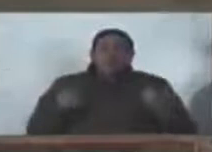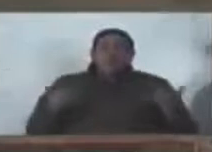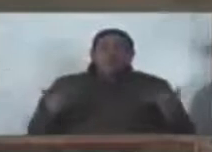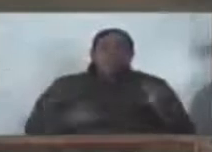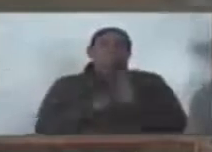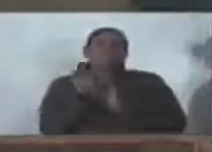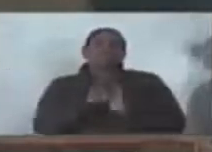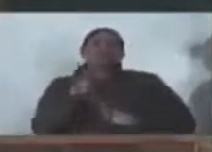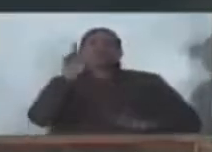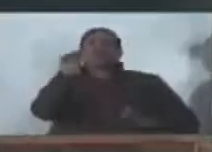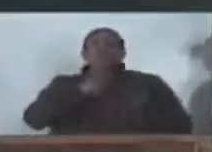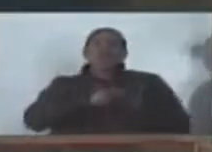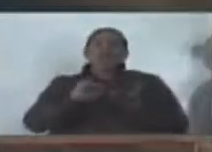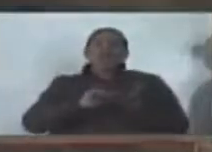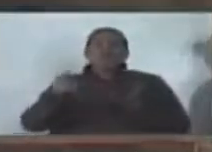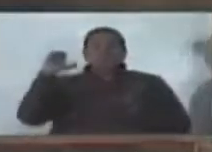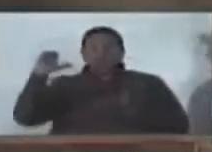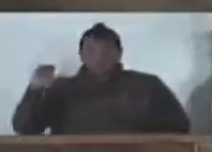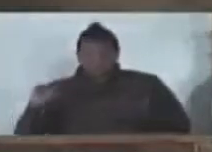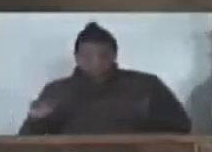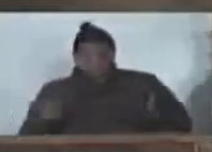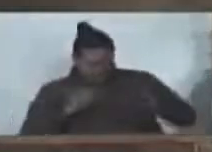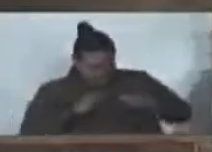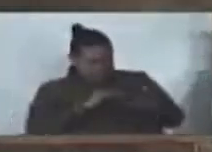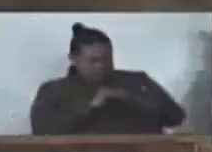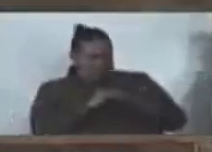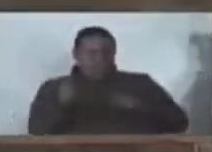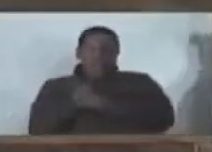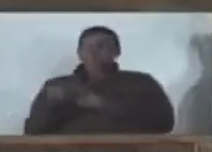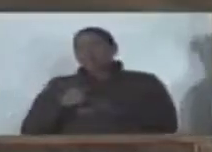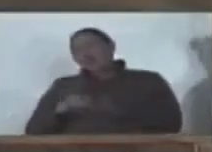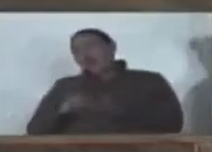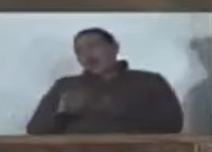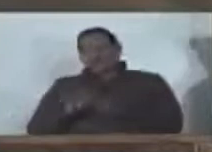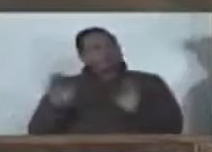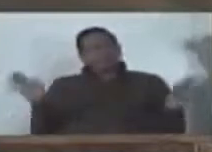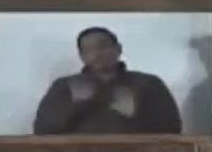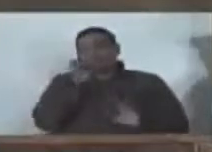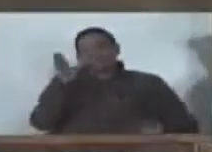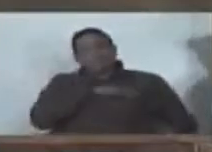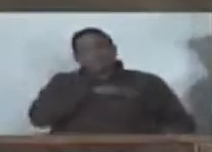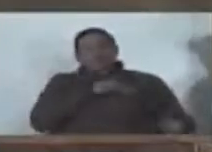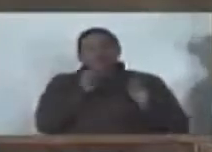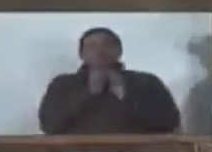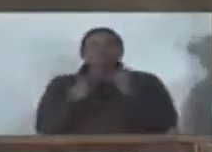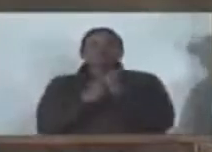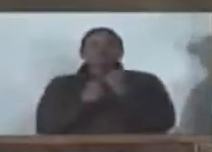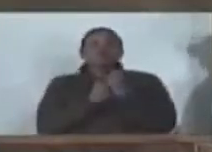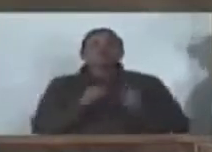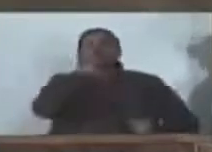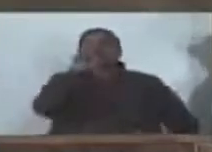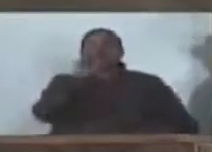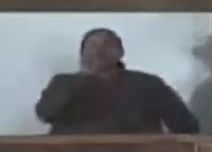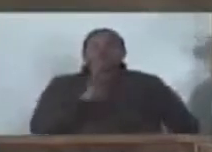No Excuse for Abuse public education campaign with the support of UN Women.